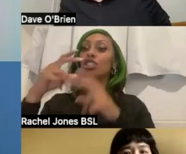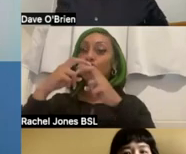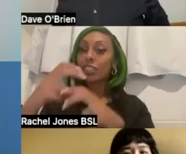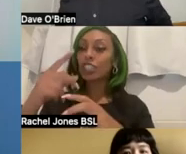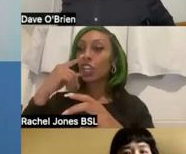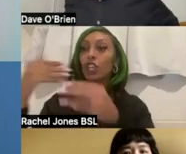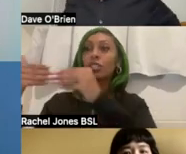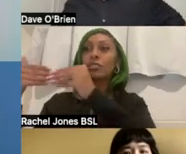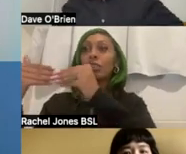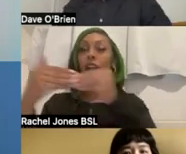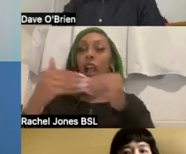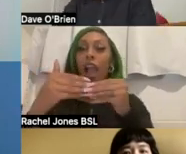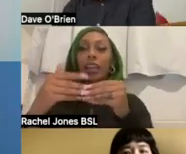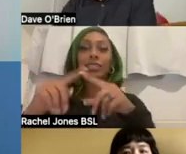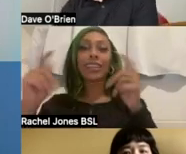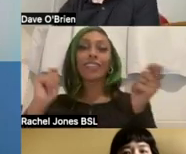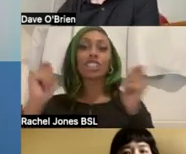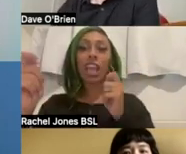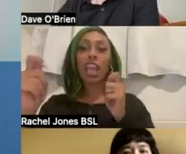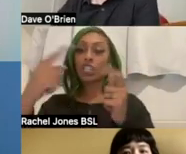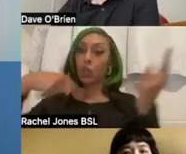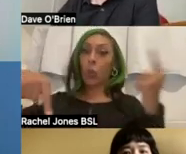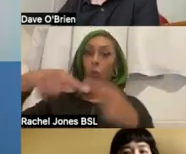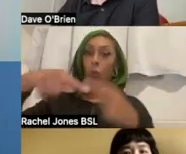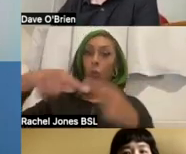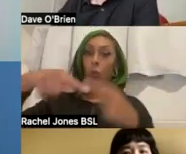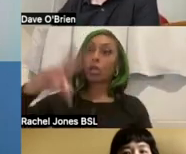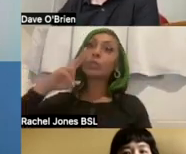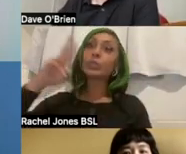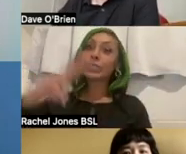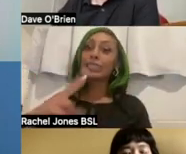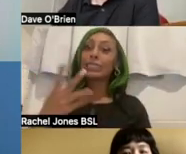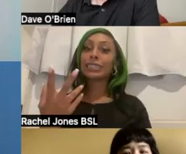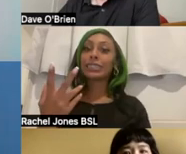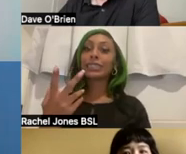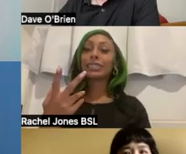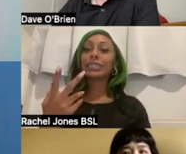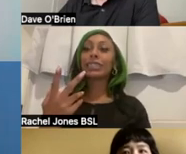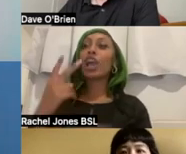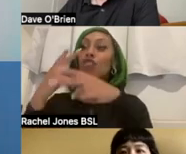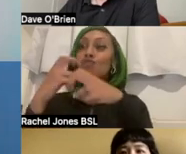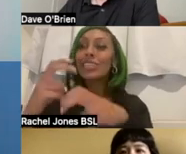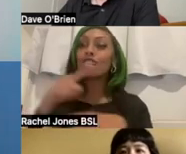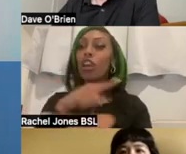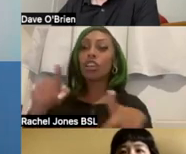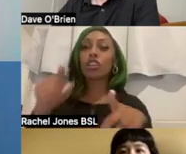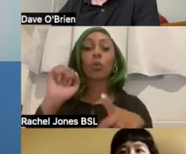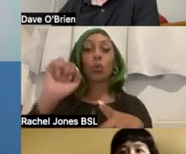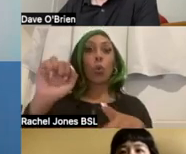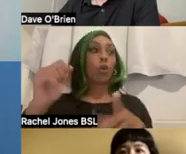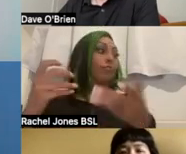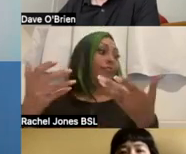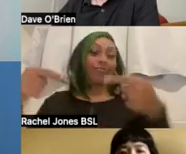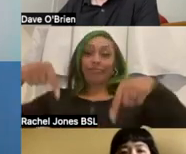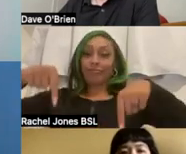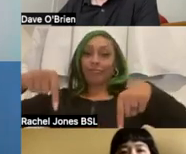change we would like to see. As a researcher, your presence or collaboration with